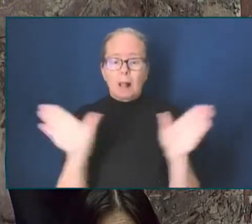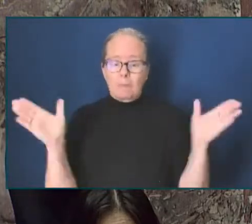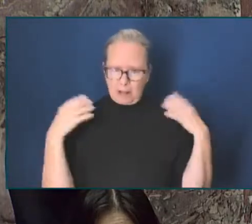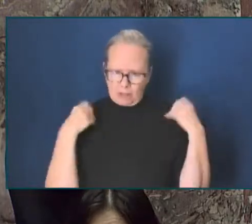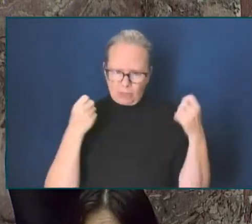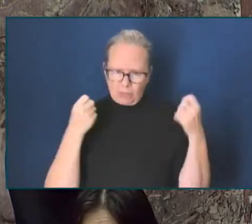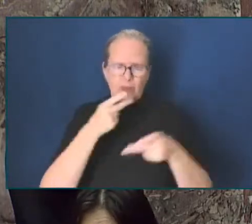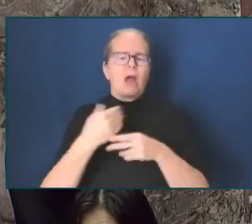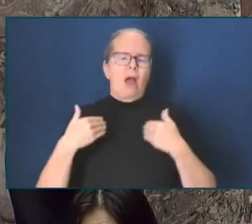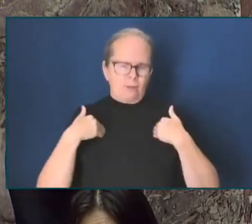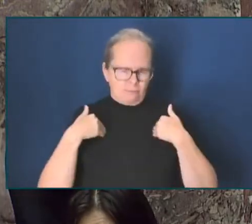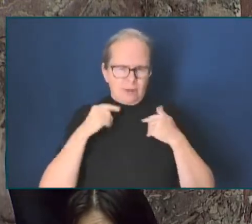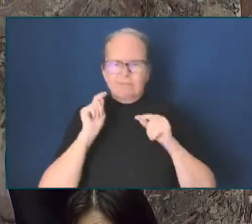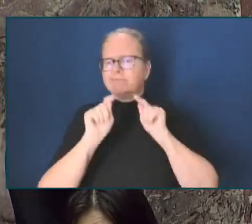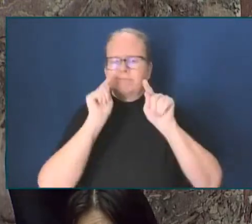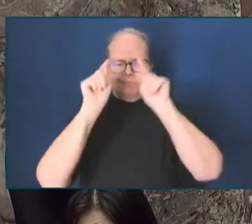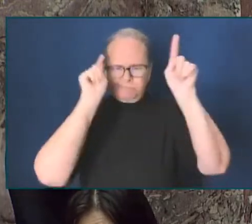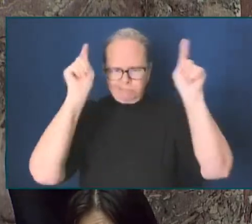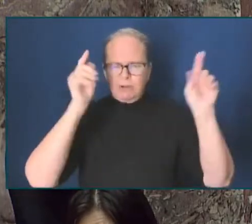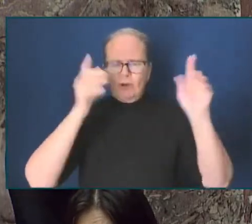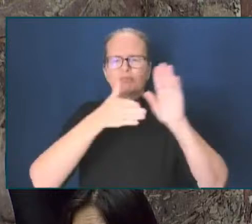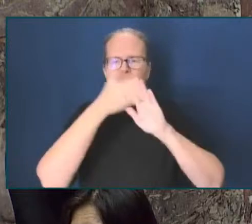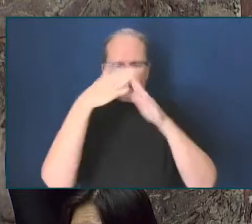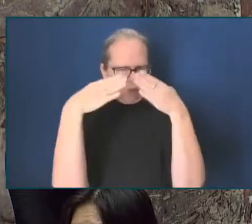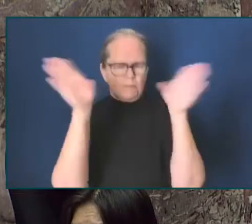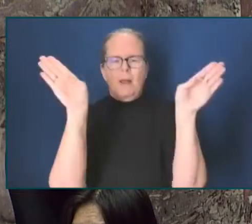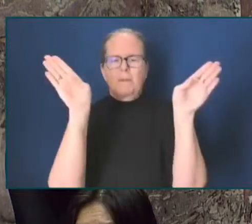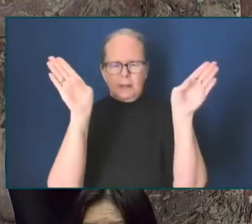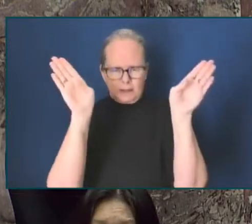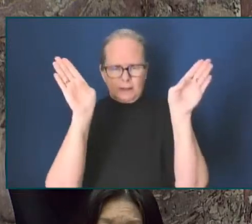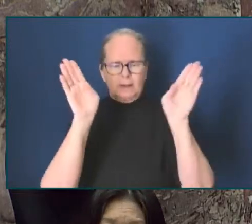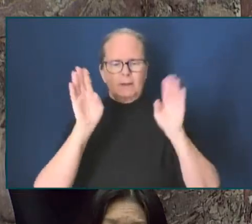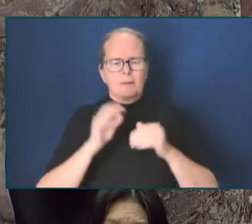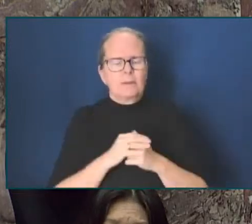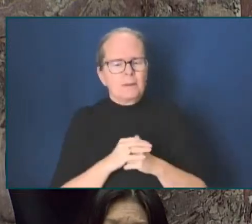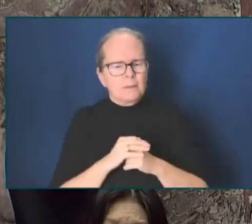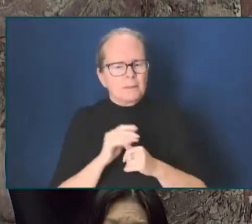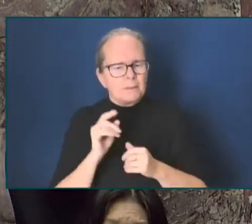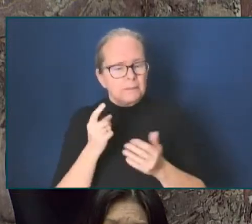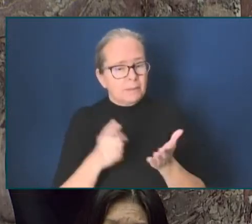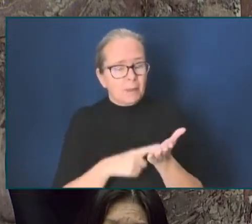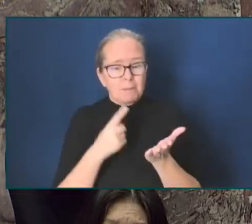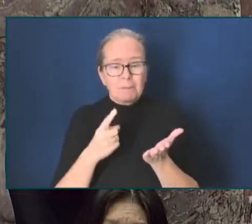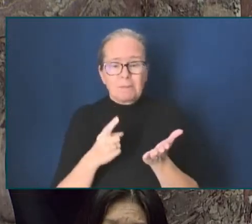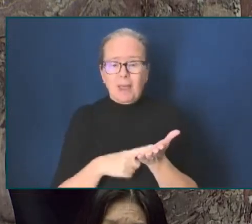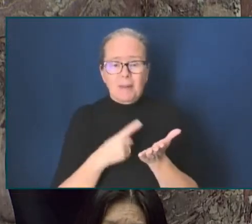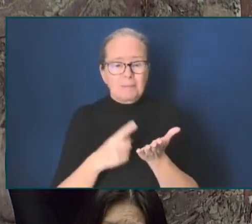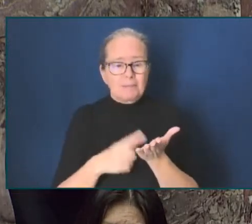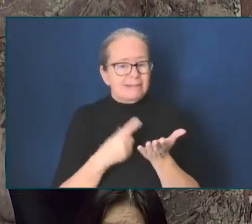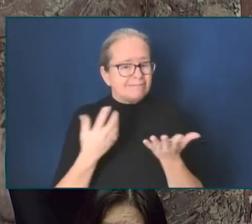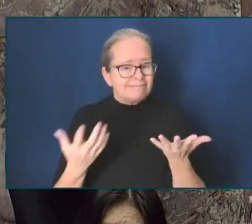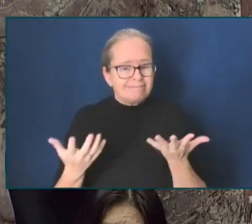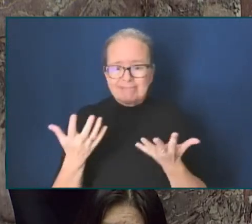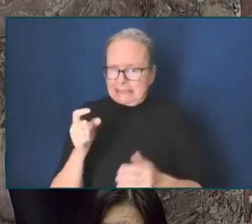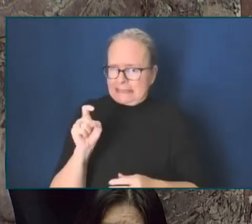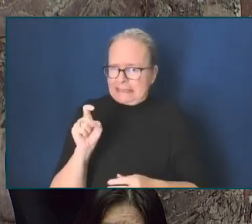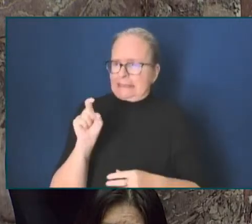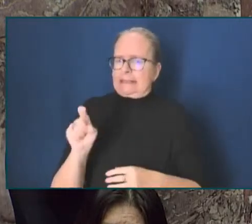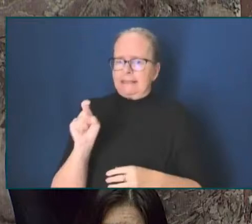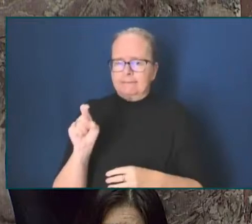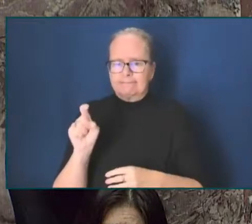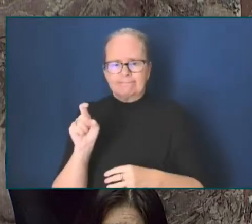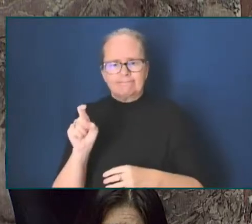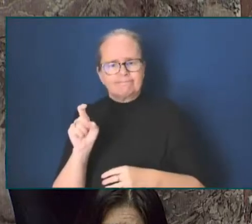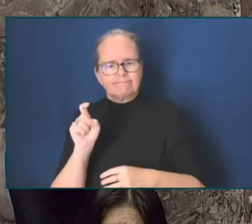riding, that sometimes it requires, yes, political will to invest. And that's why we're building a new hospital in his riding. There